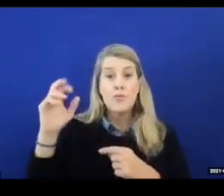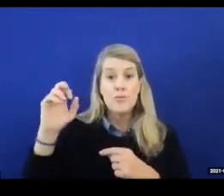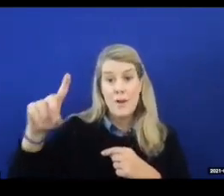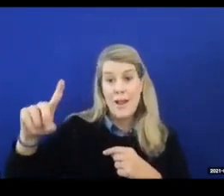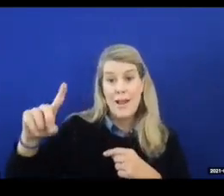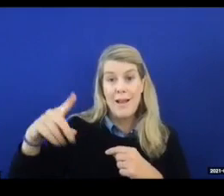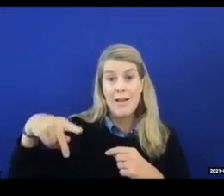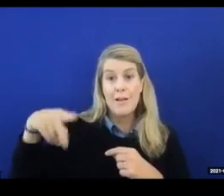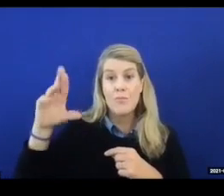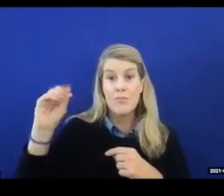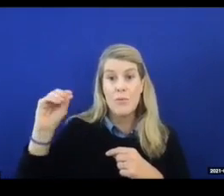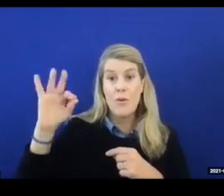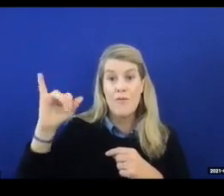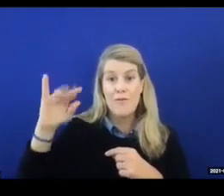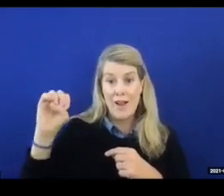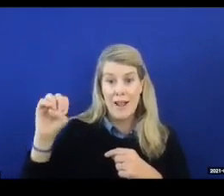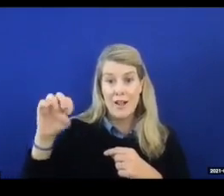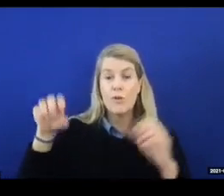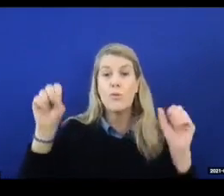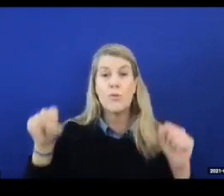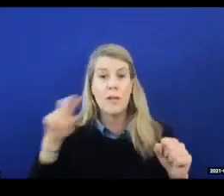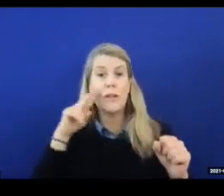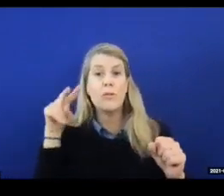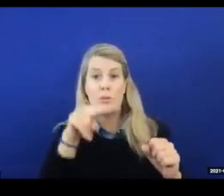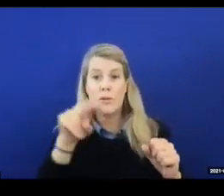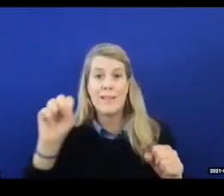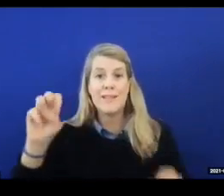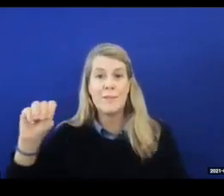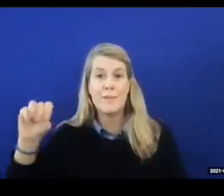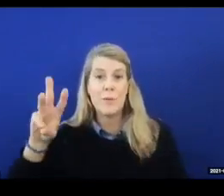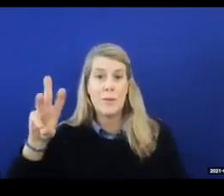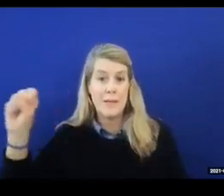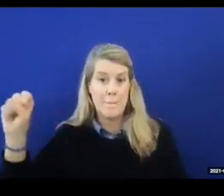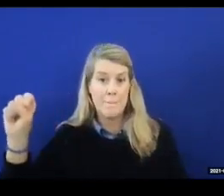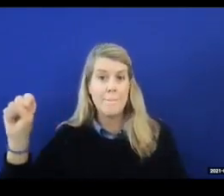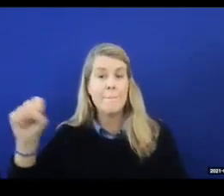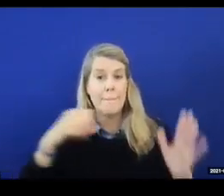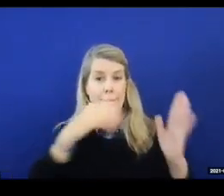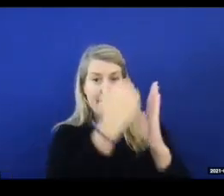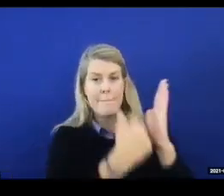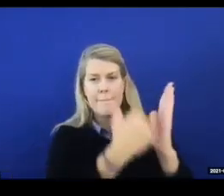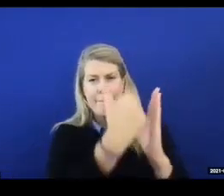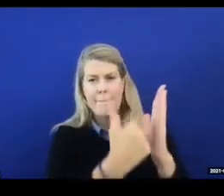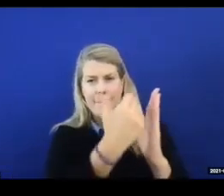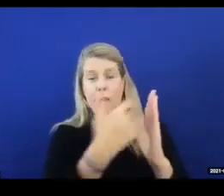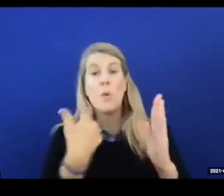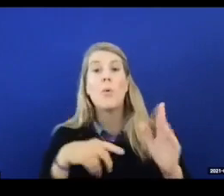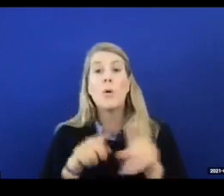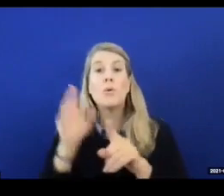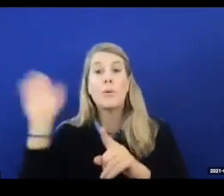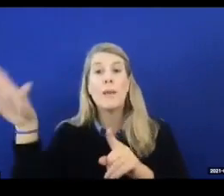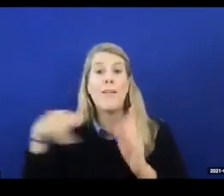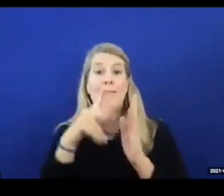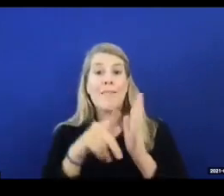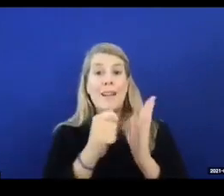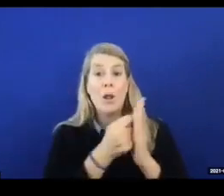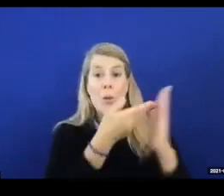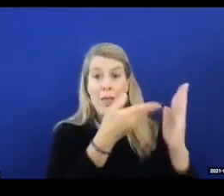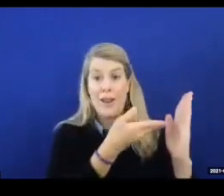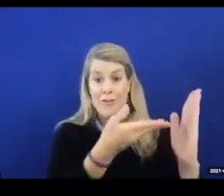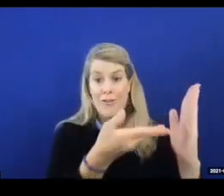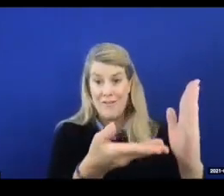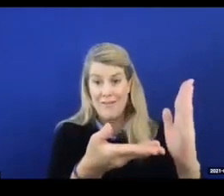program, which can be found on the SMC website, we will have several videos of our students